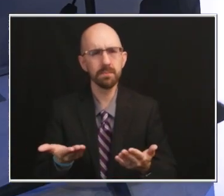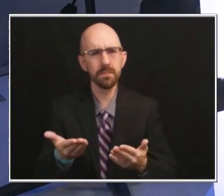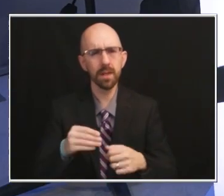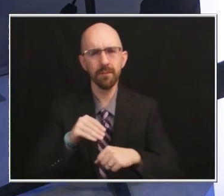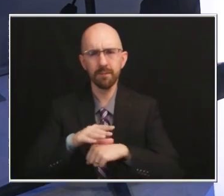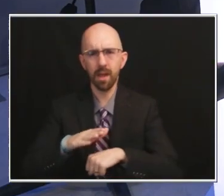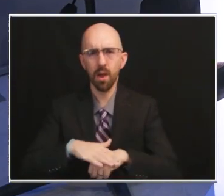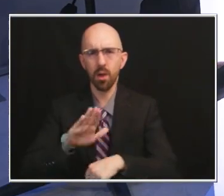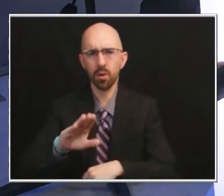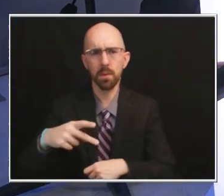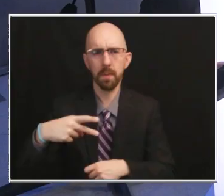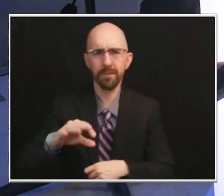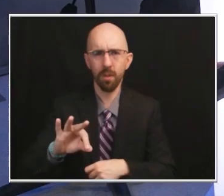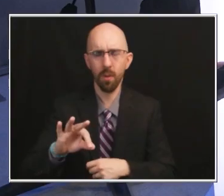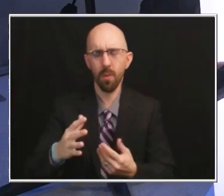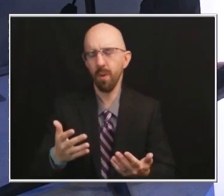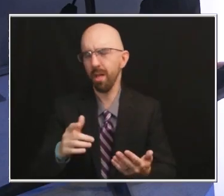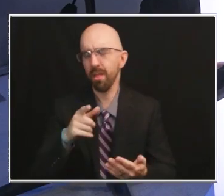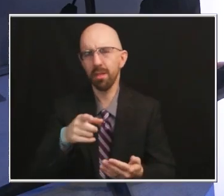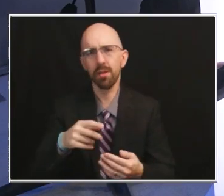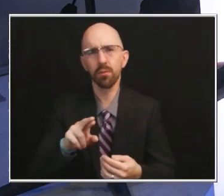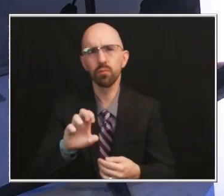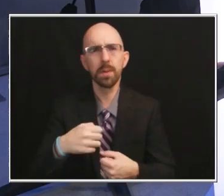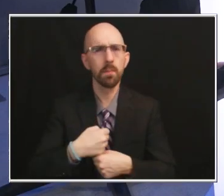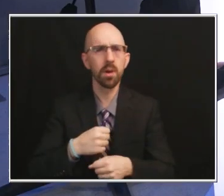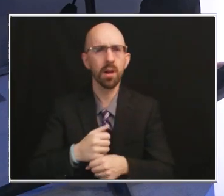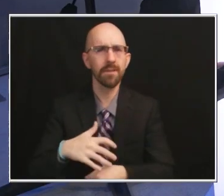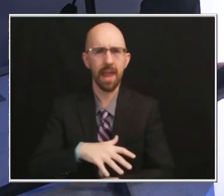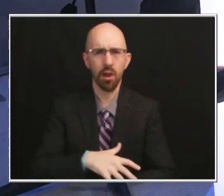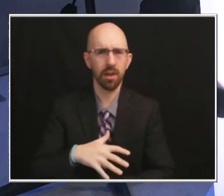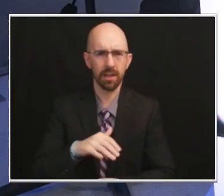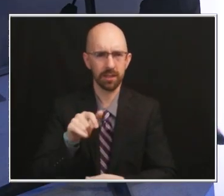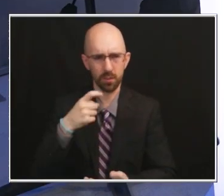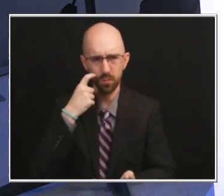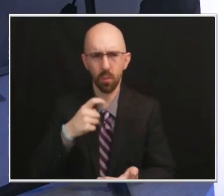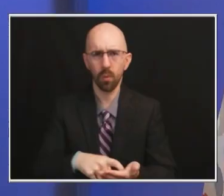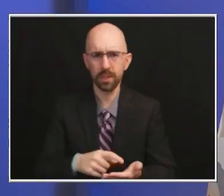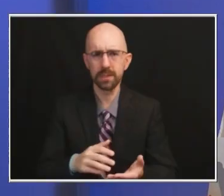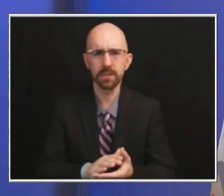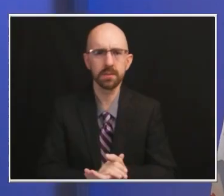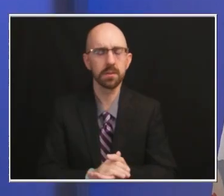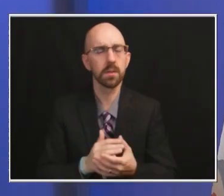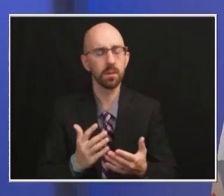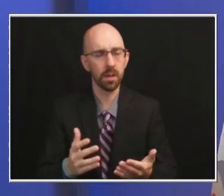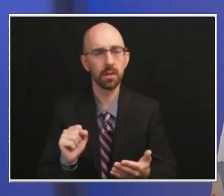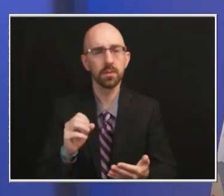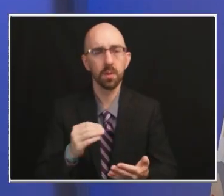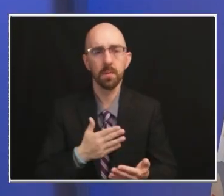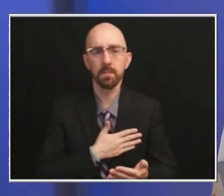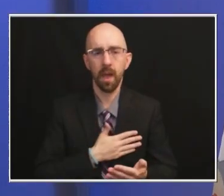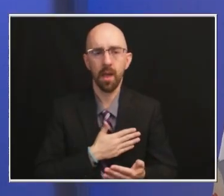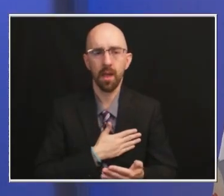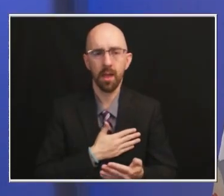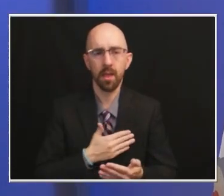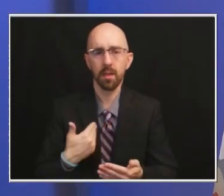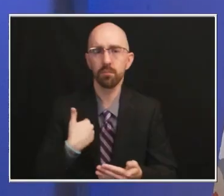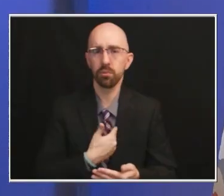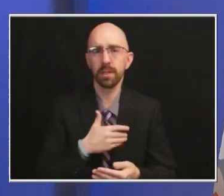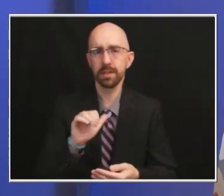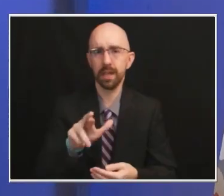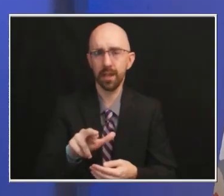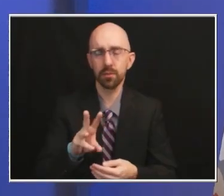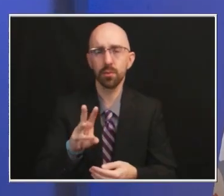floor or in your reproductive area specifically that you were noticing? Well, so my breast cancer was